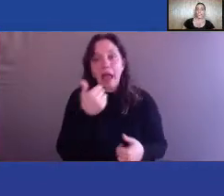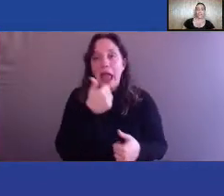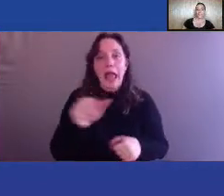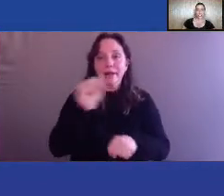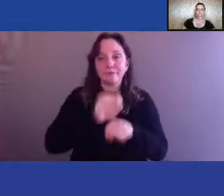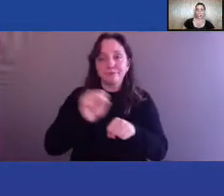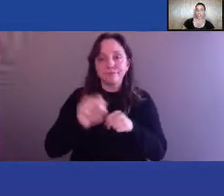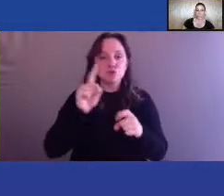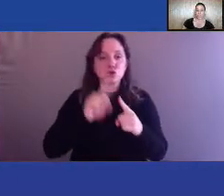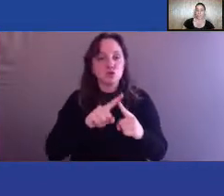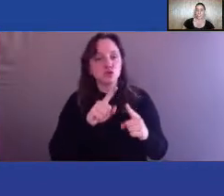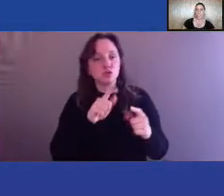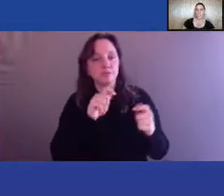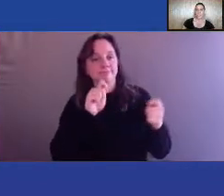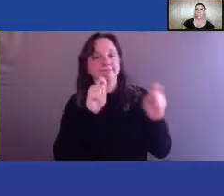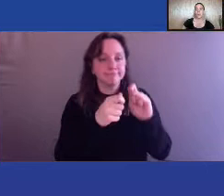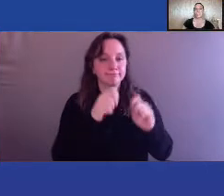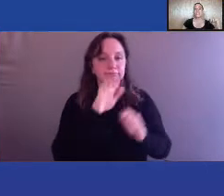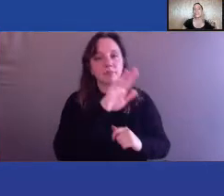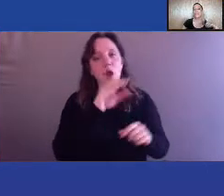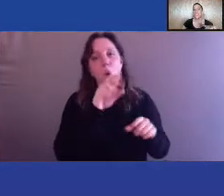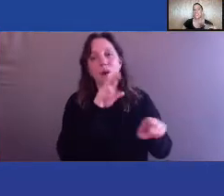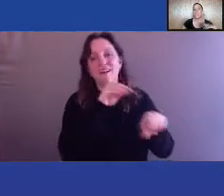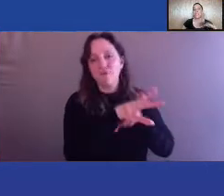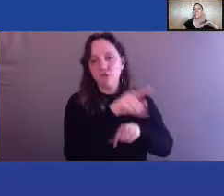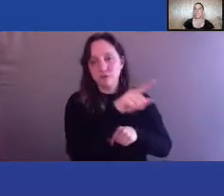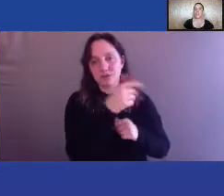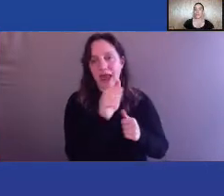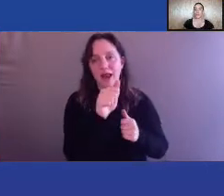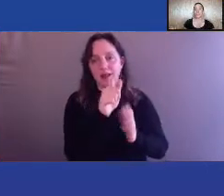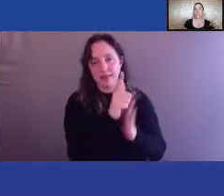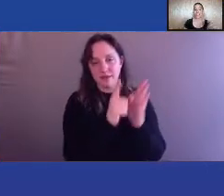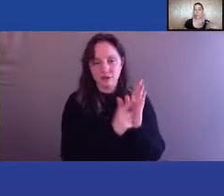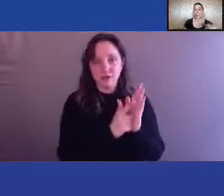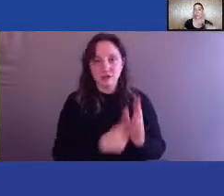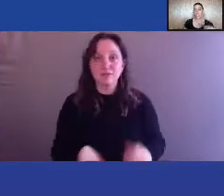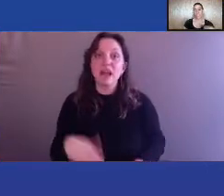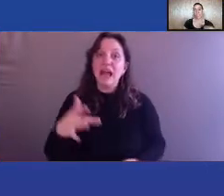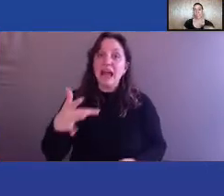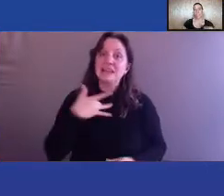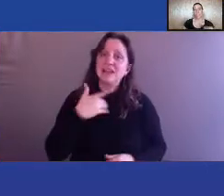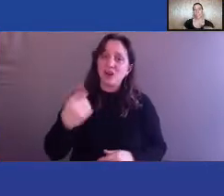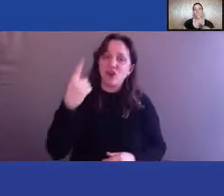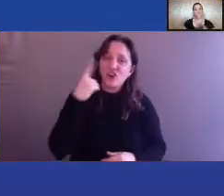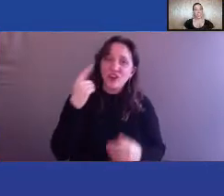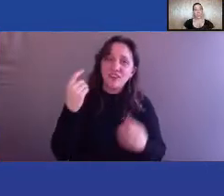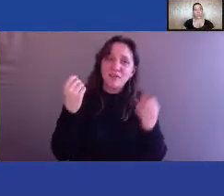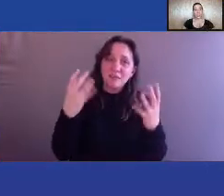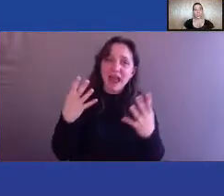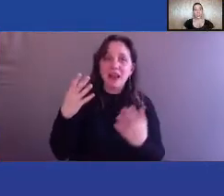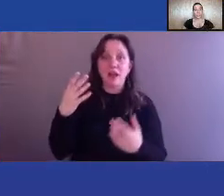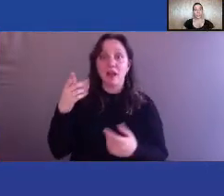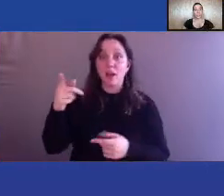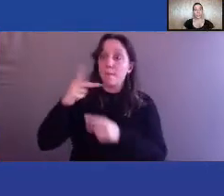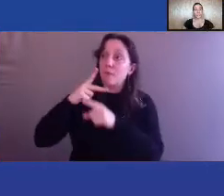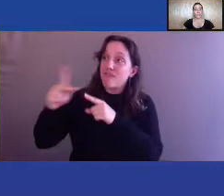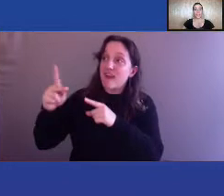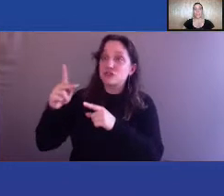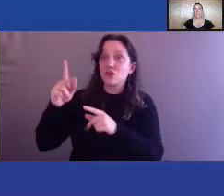big budget professional lobbyists, but the reality is that individuals and organizational advocates can lobby too.